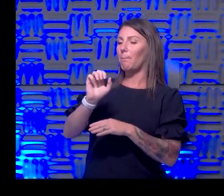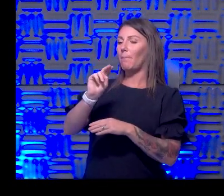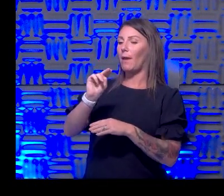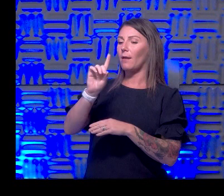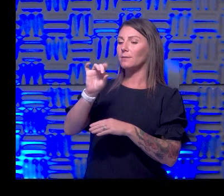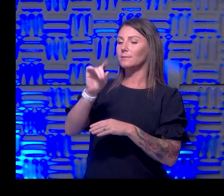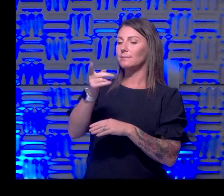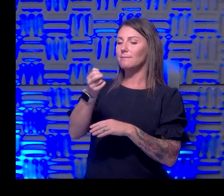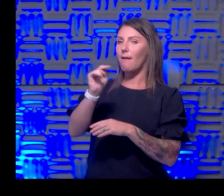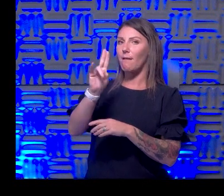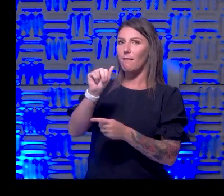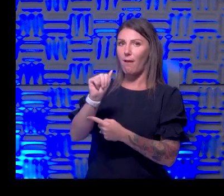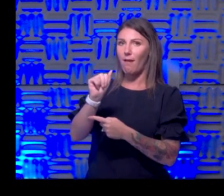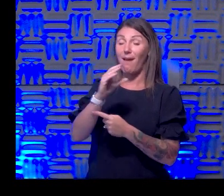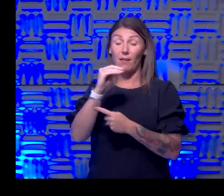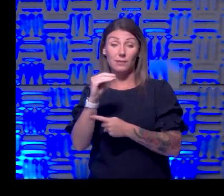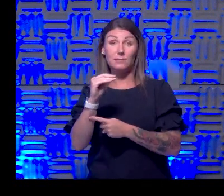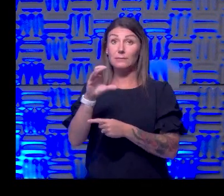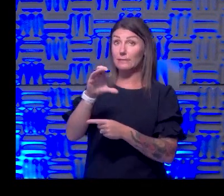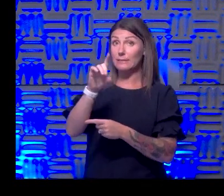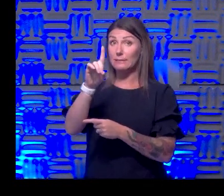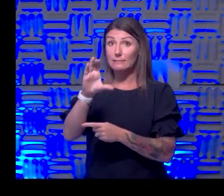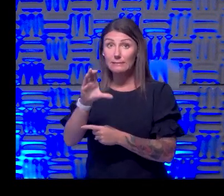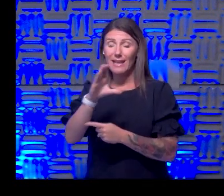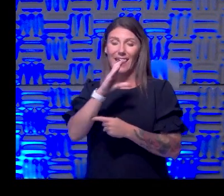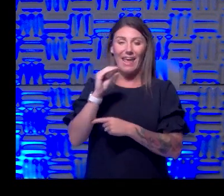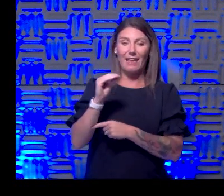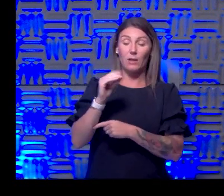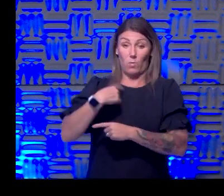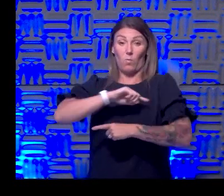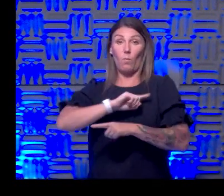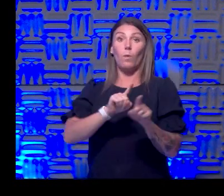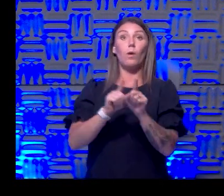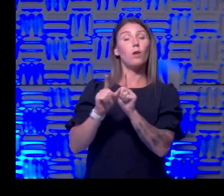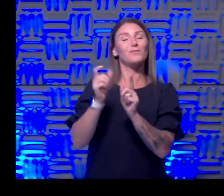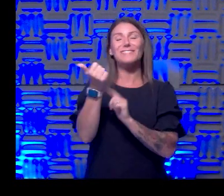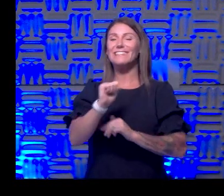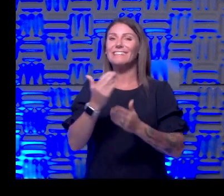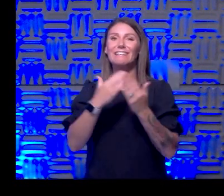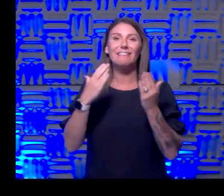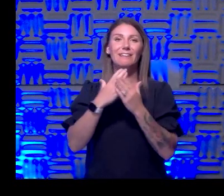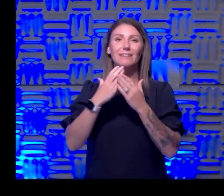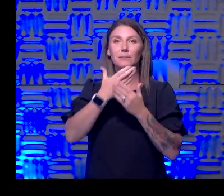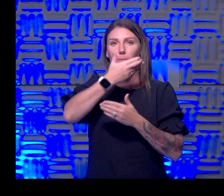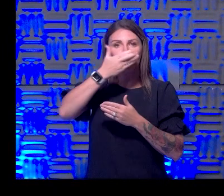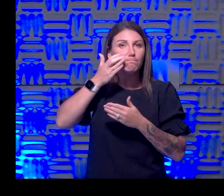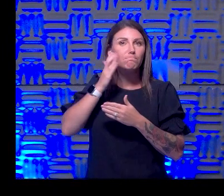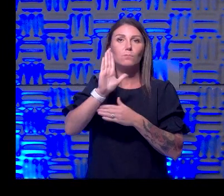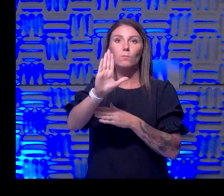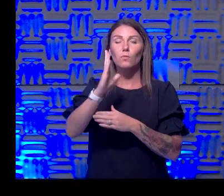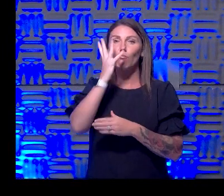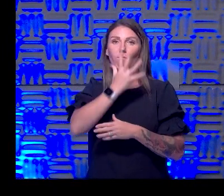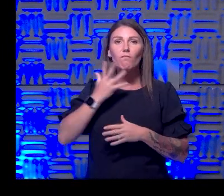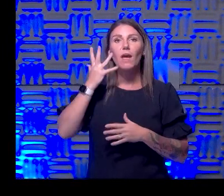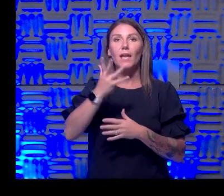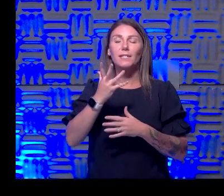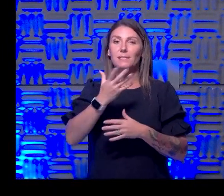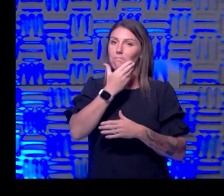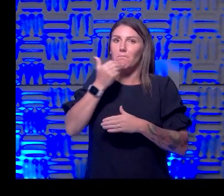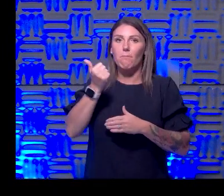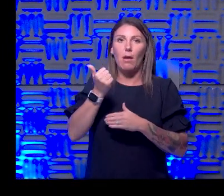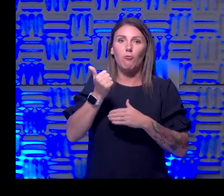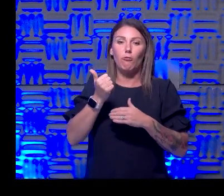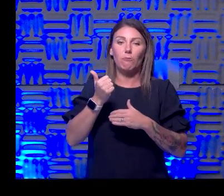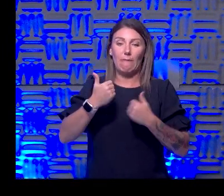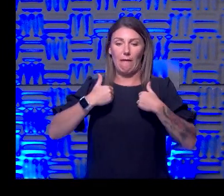said, and really the CDC has also said, you know, anything to cover your face. So it certainly works better than having your cough uncovered, even